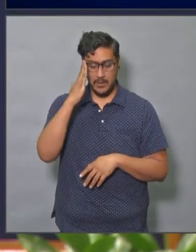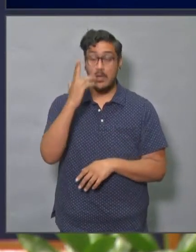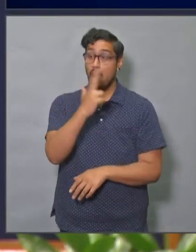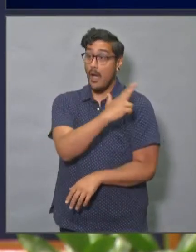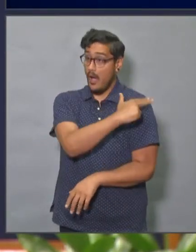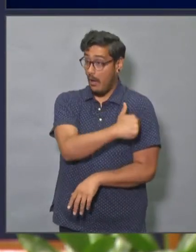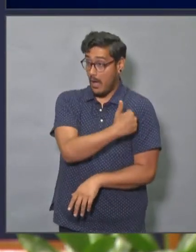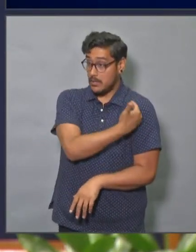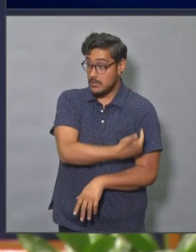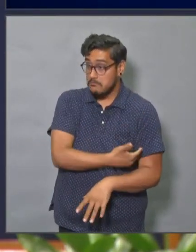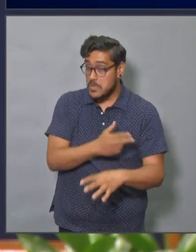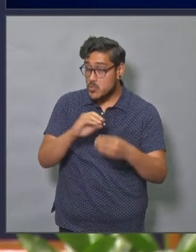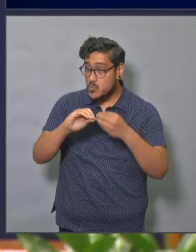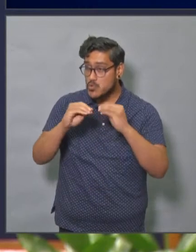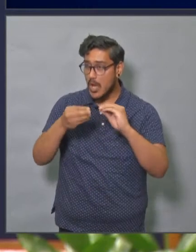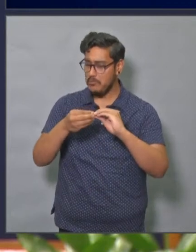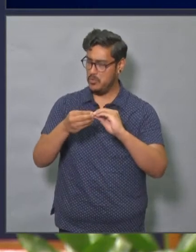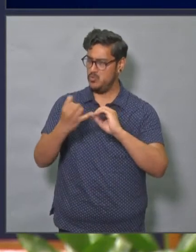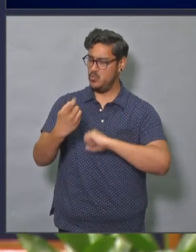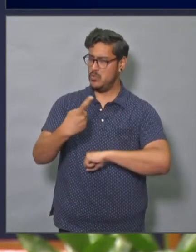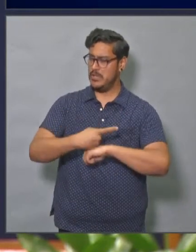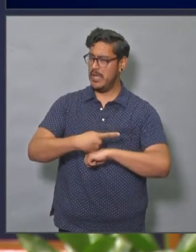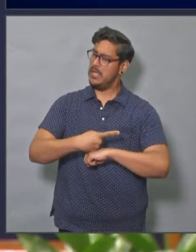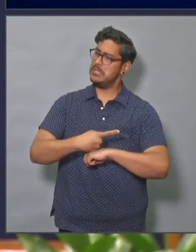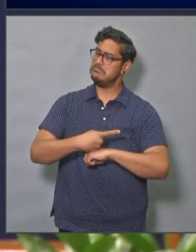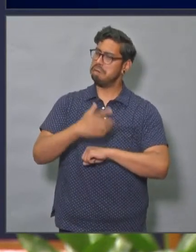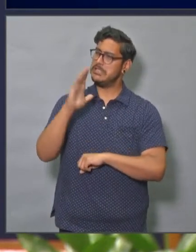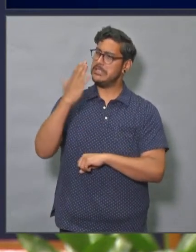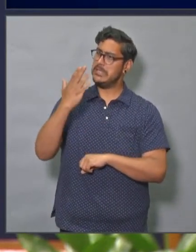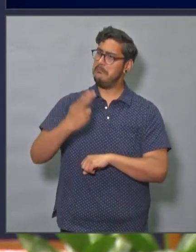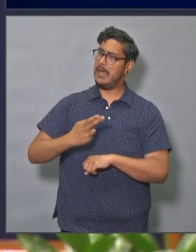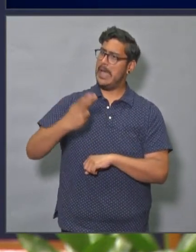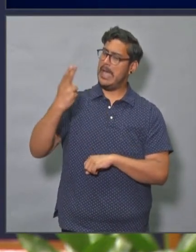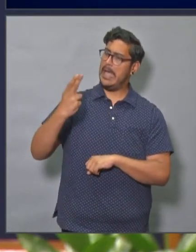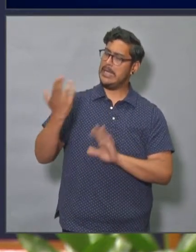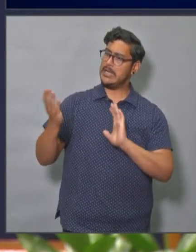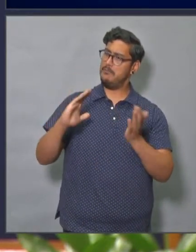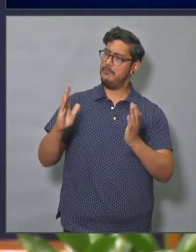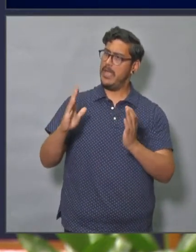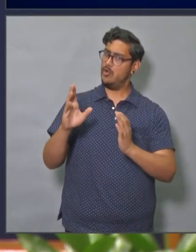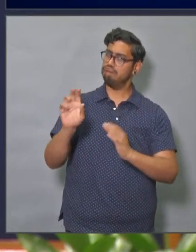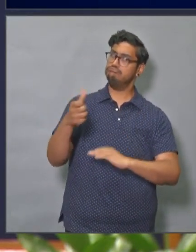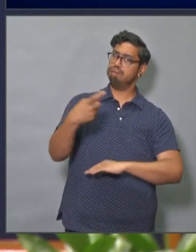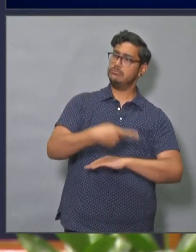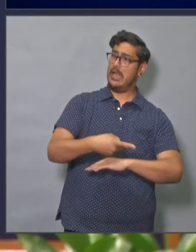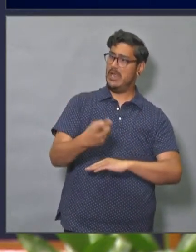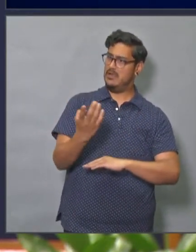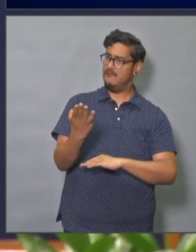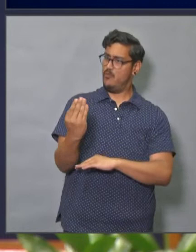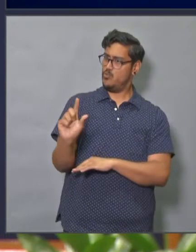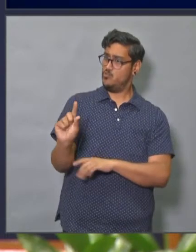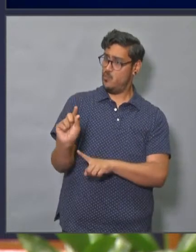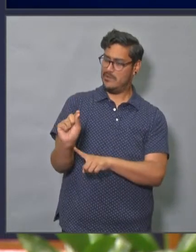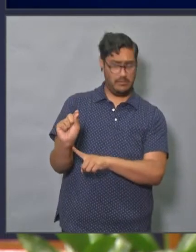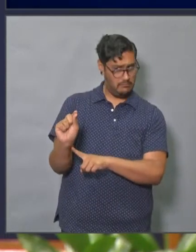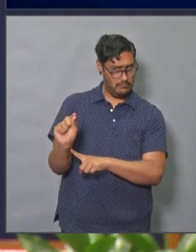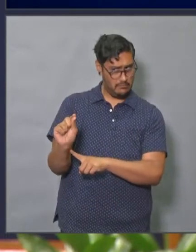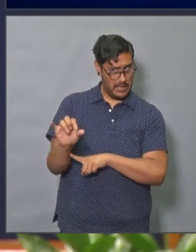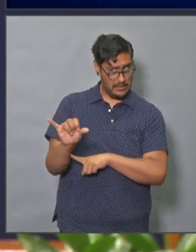hospitalizations, today's number is rather high from the day before at 1,420. I wonder if that raises